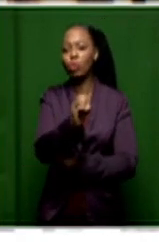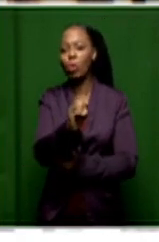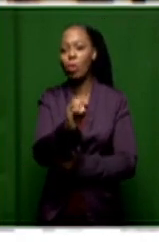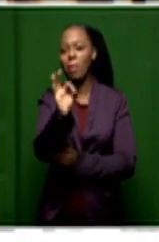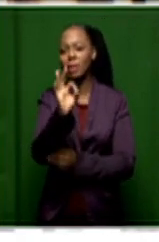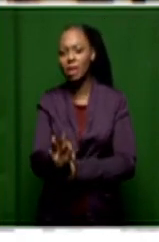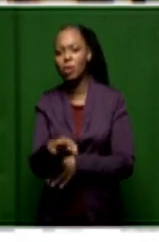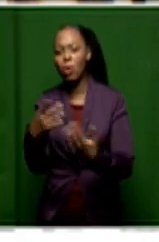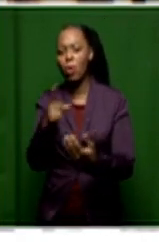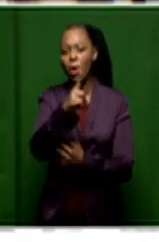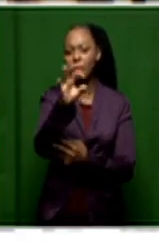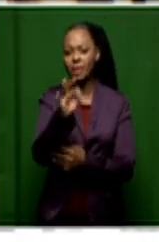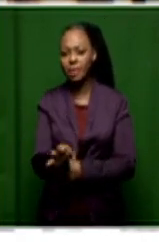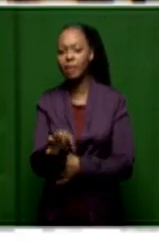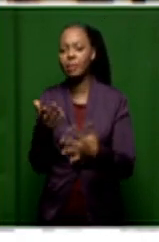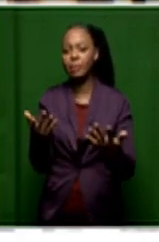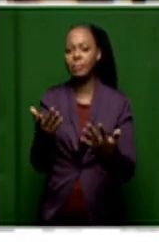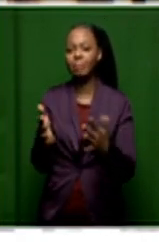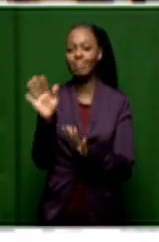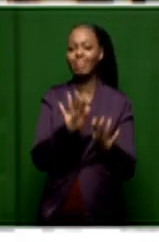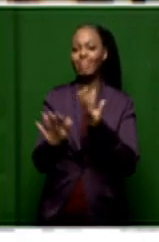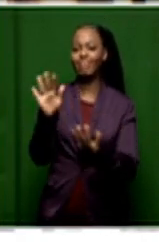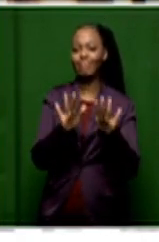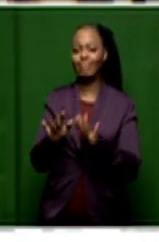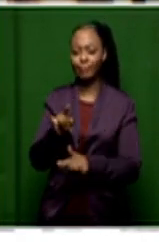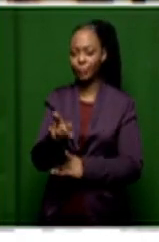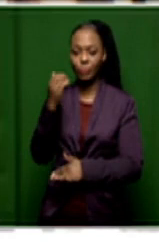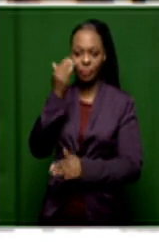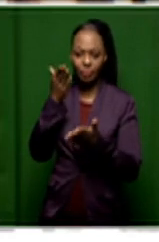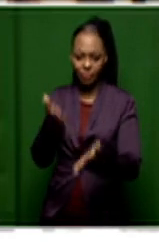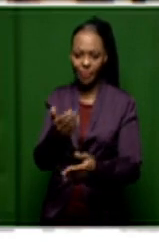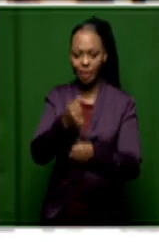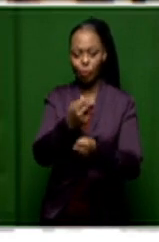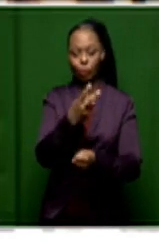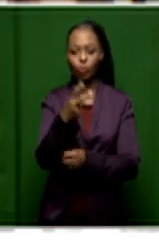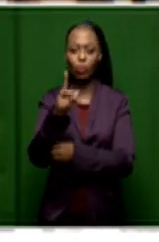1%, and unemployment gradually creeping upwards even still